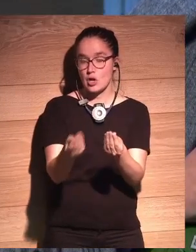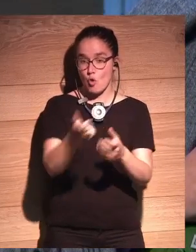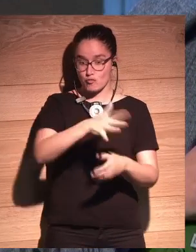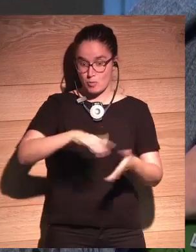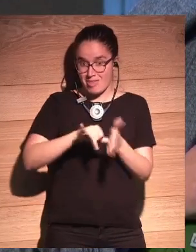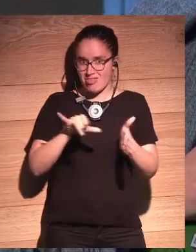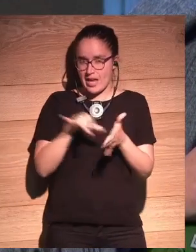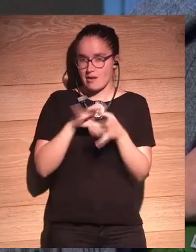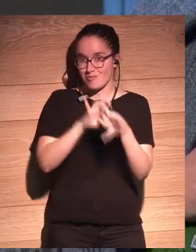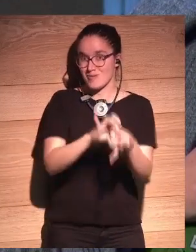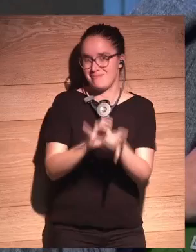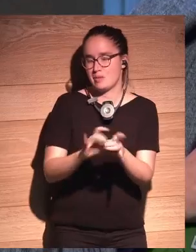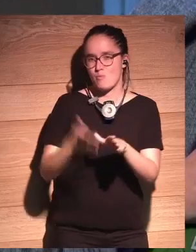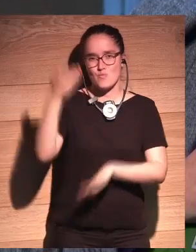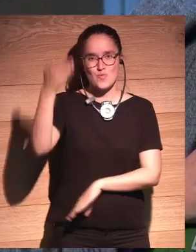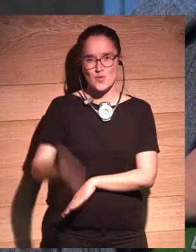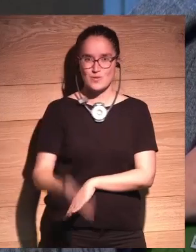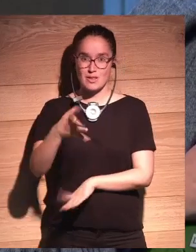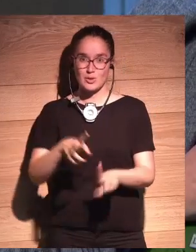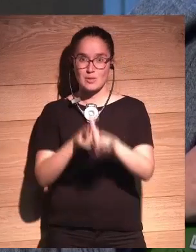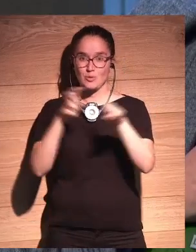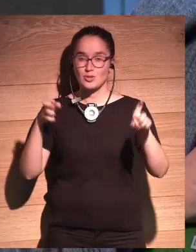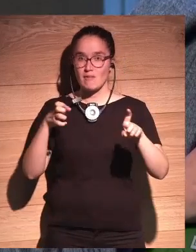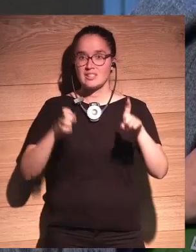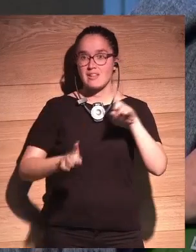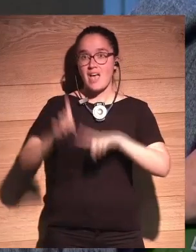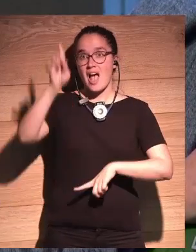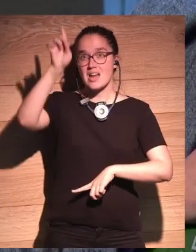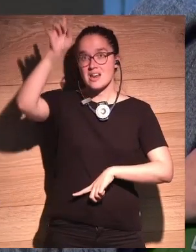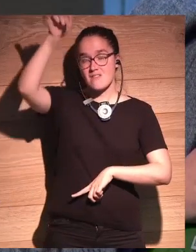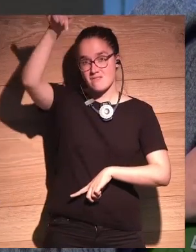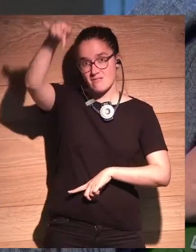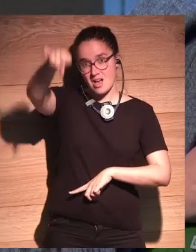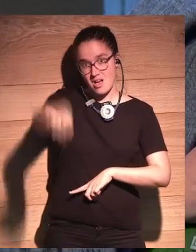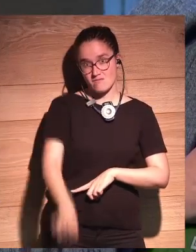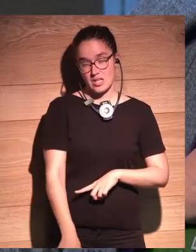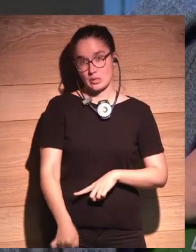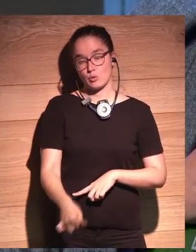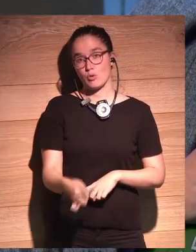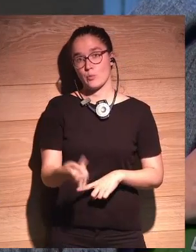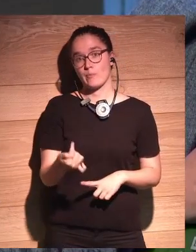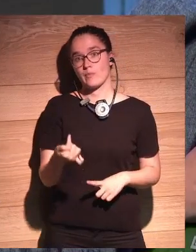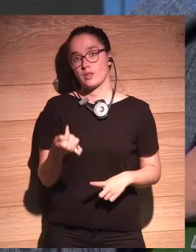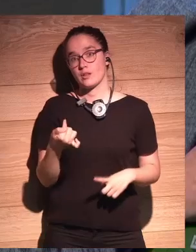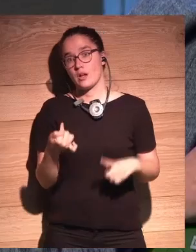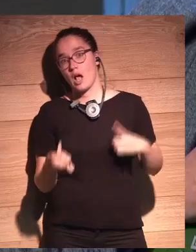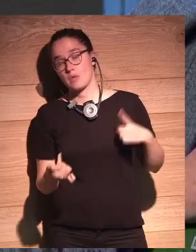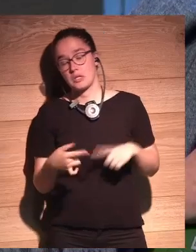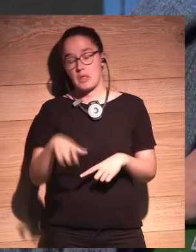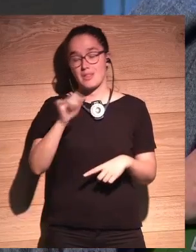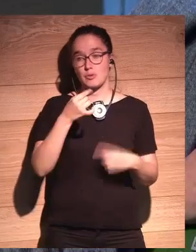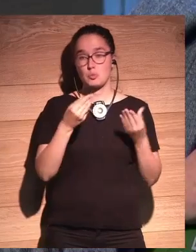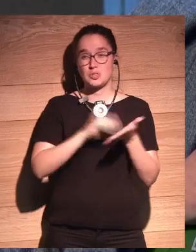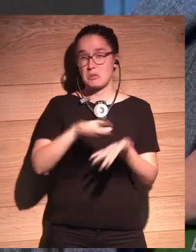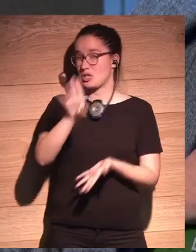goes top down, like you said, not all the decisions will be popular or appreciated unless the people really understand why